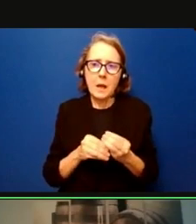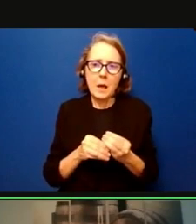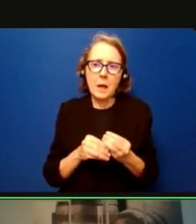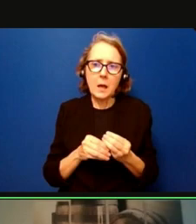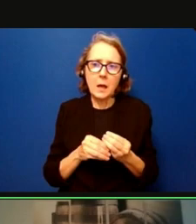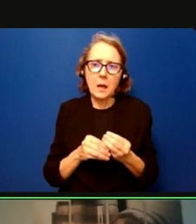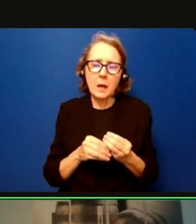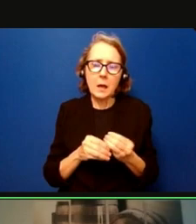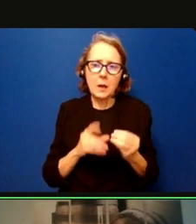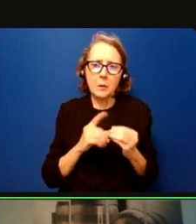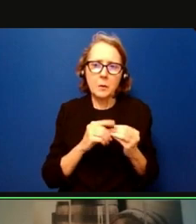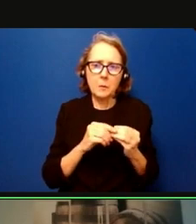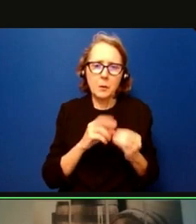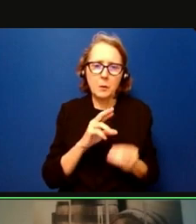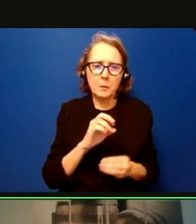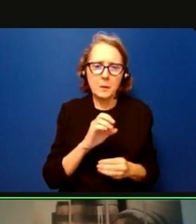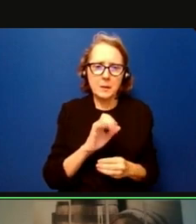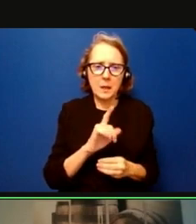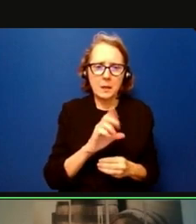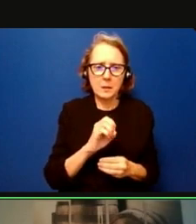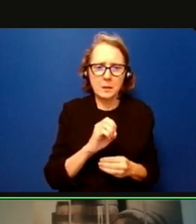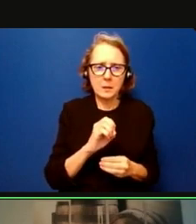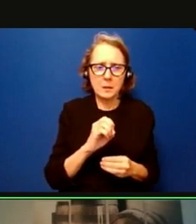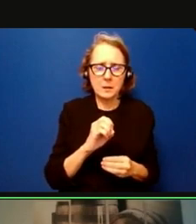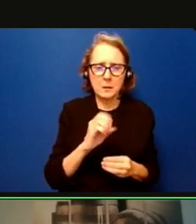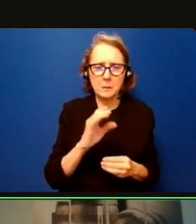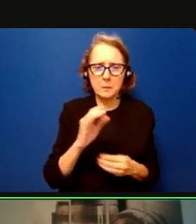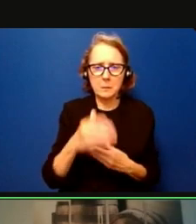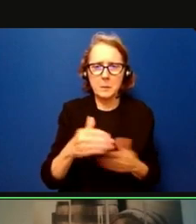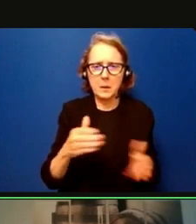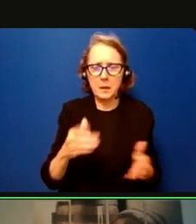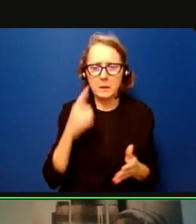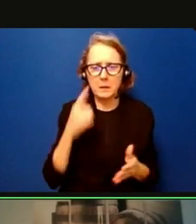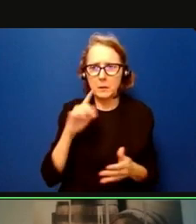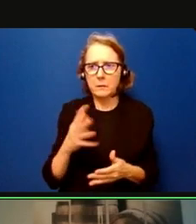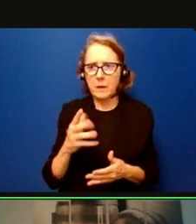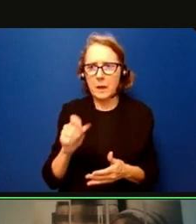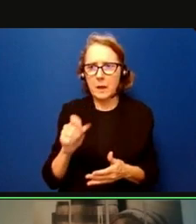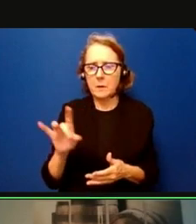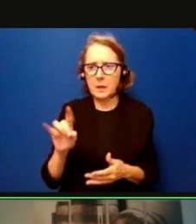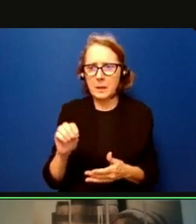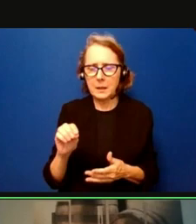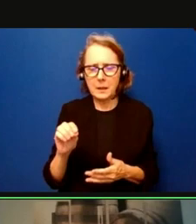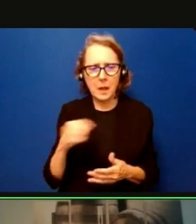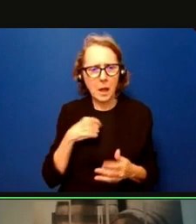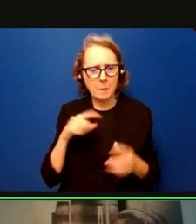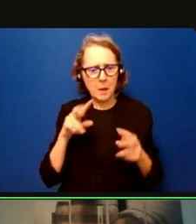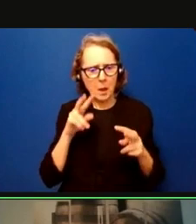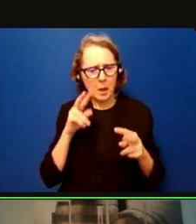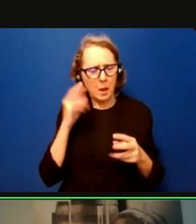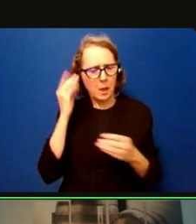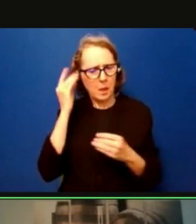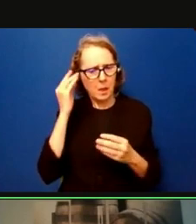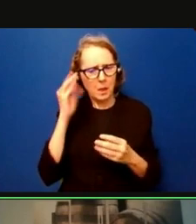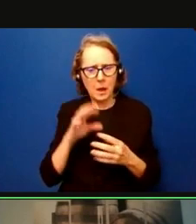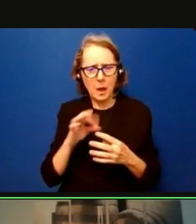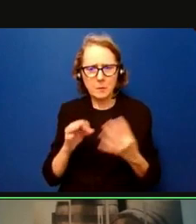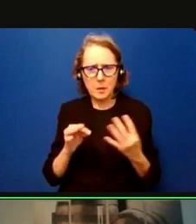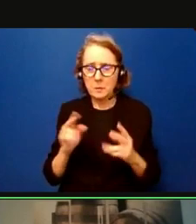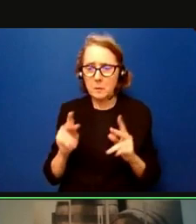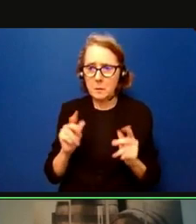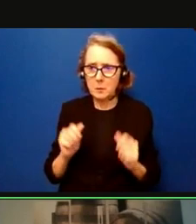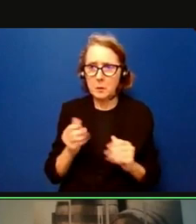additional recycle bin onto it for 580. I mean, I'm just looking at options here where folks could